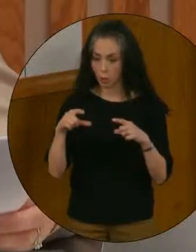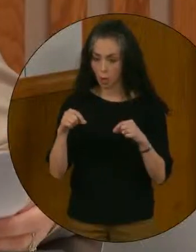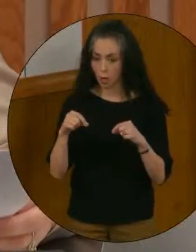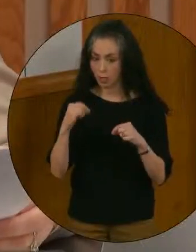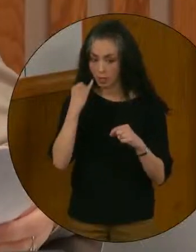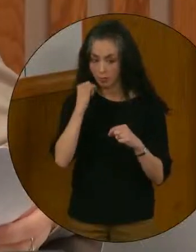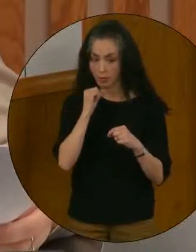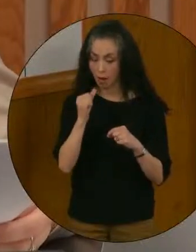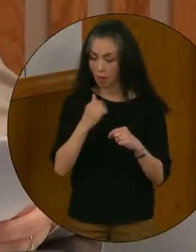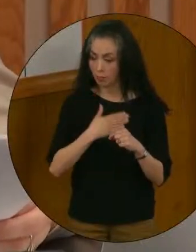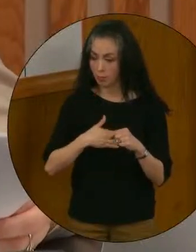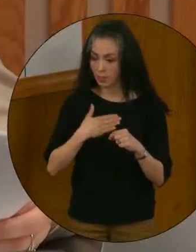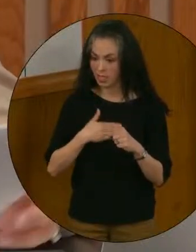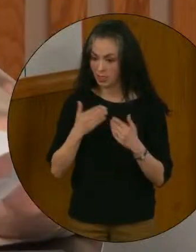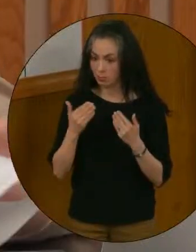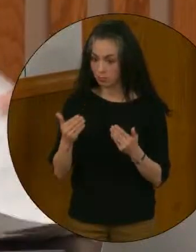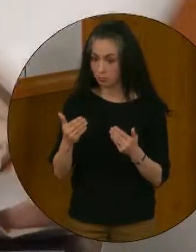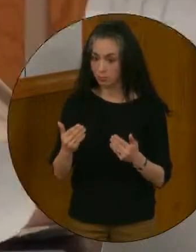so now.